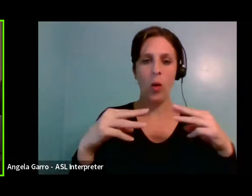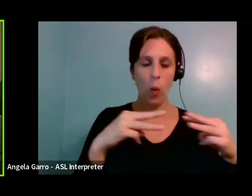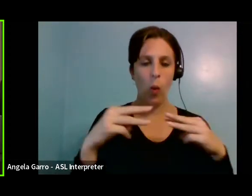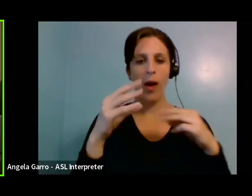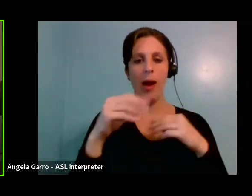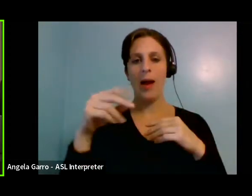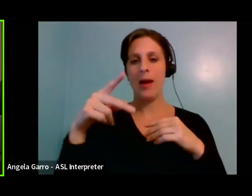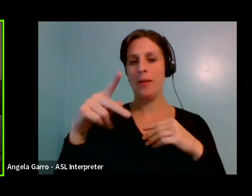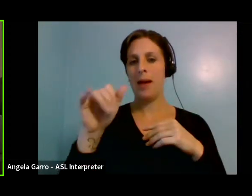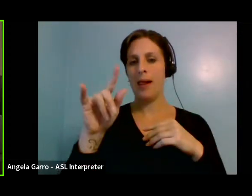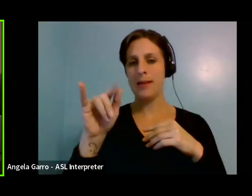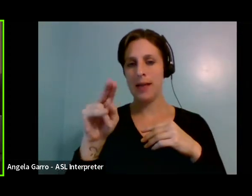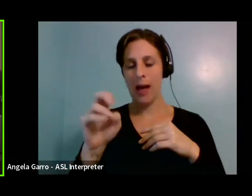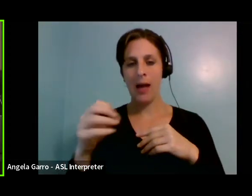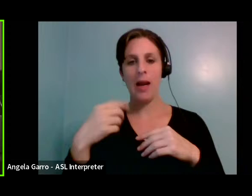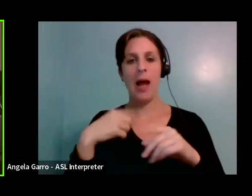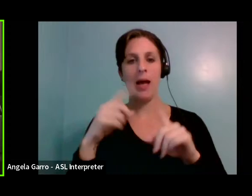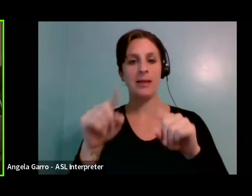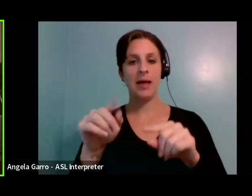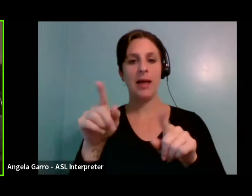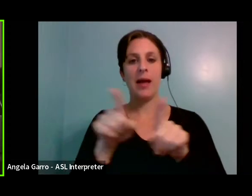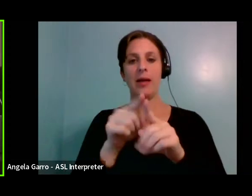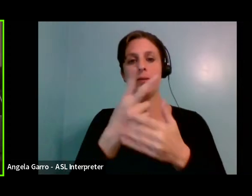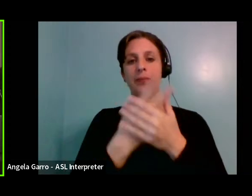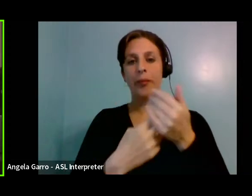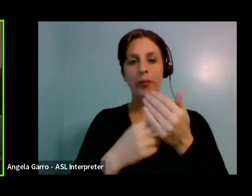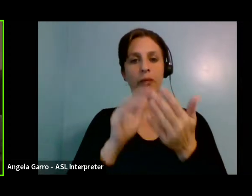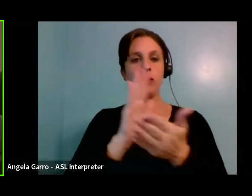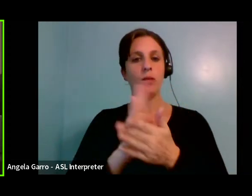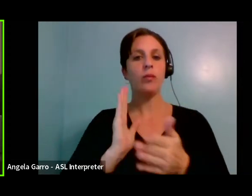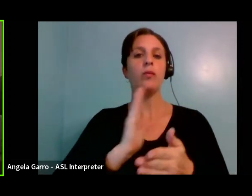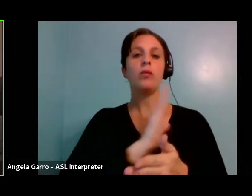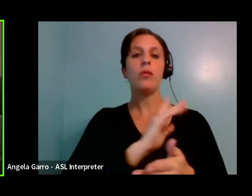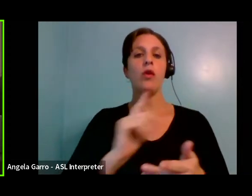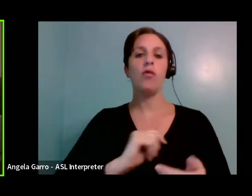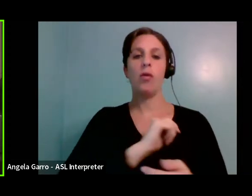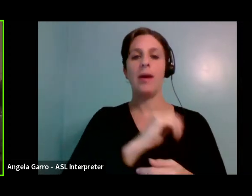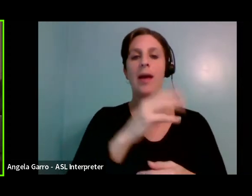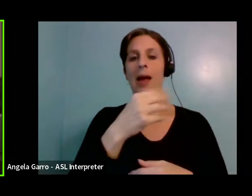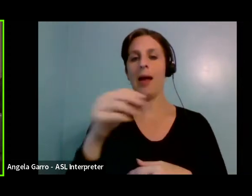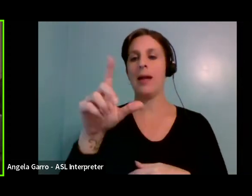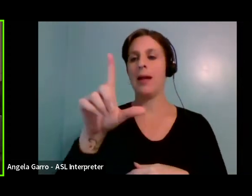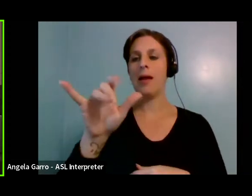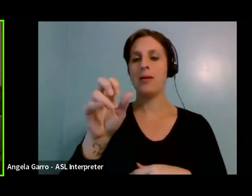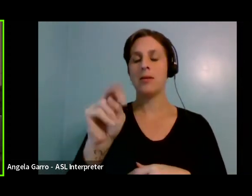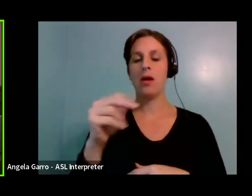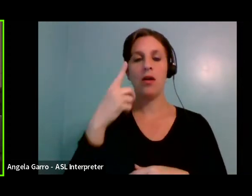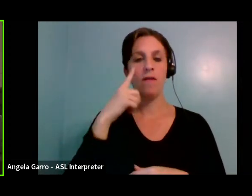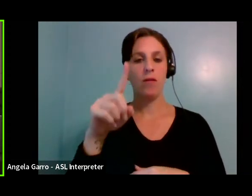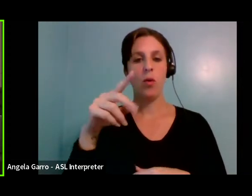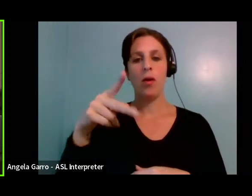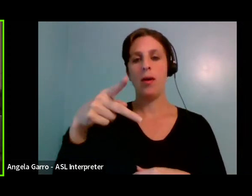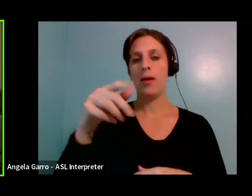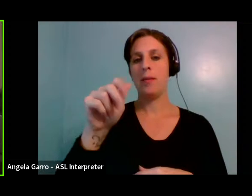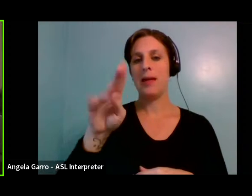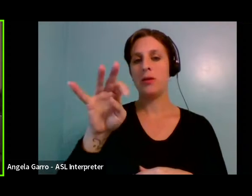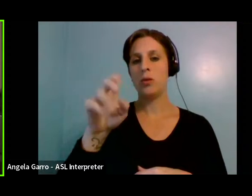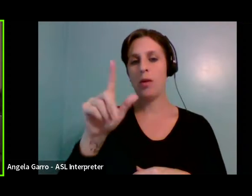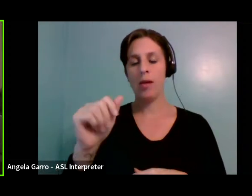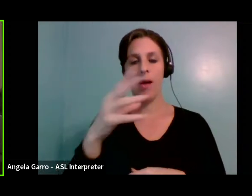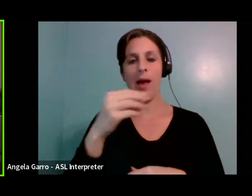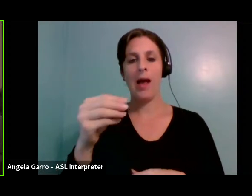I attended as both a school board trustee and a liaison for the Peninsula Multi-Faith